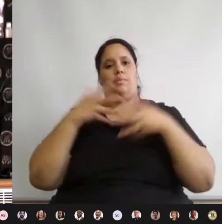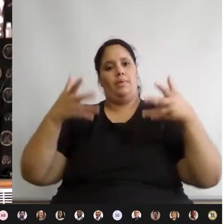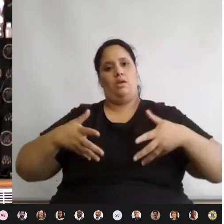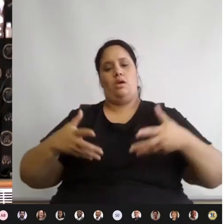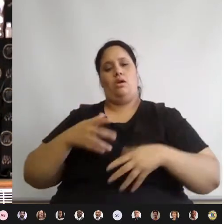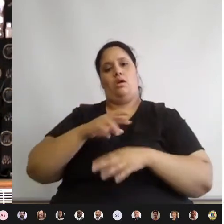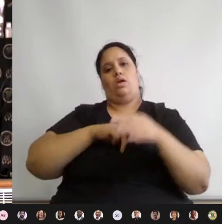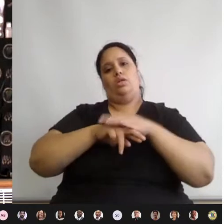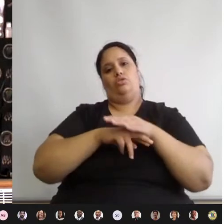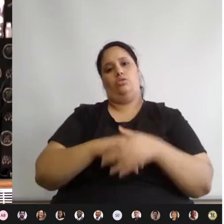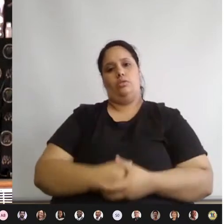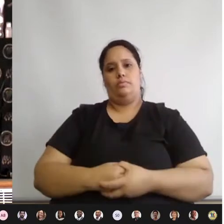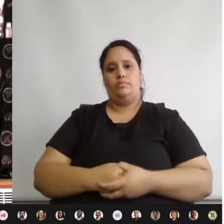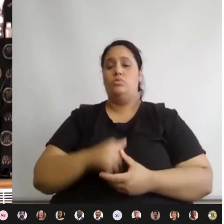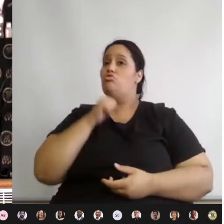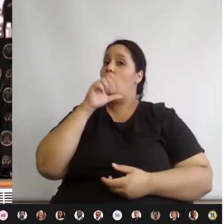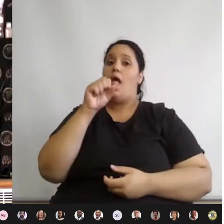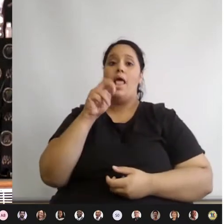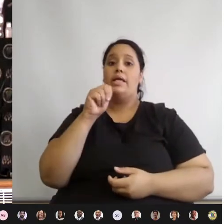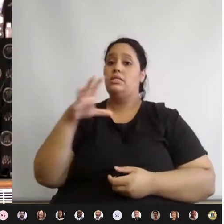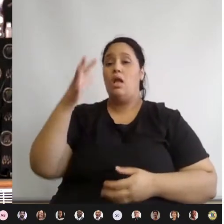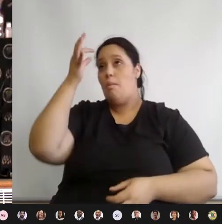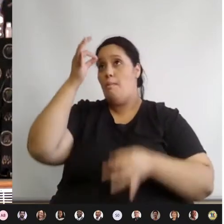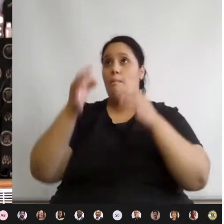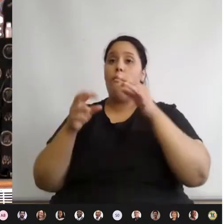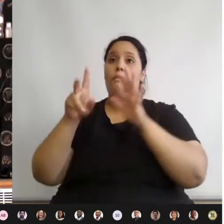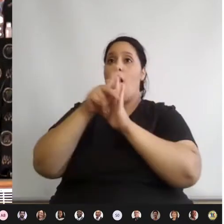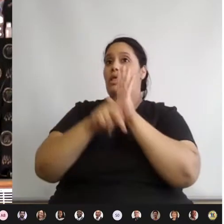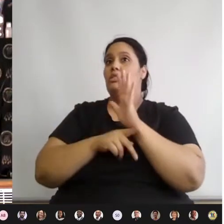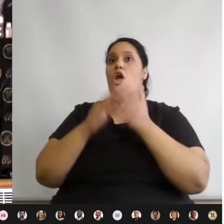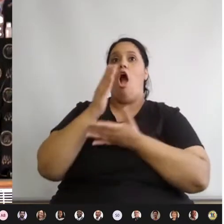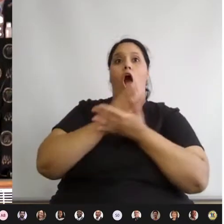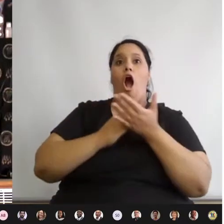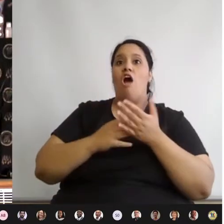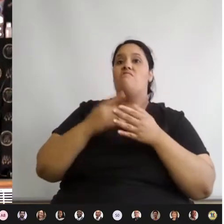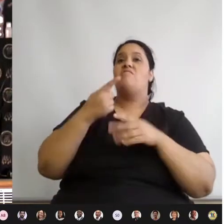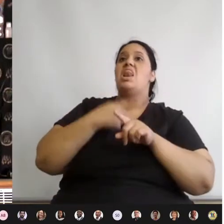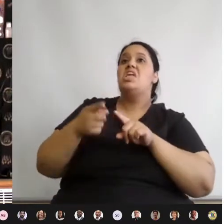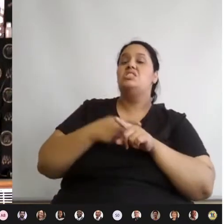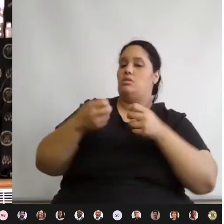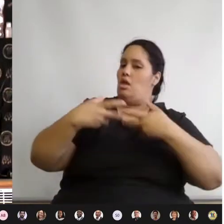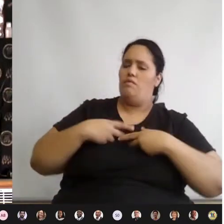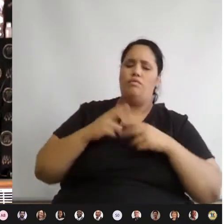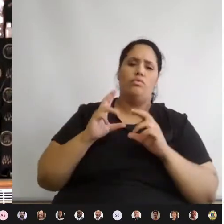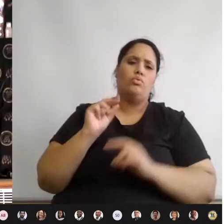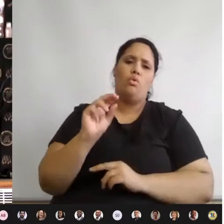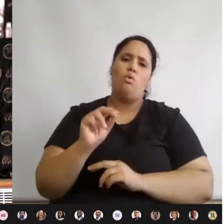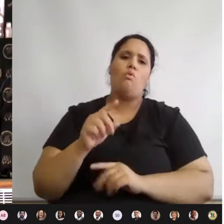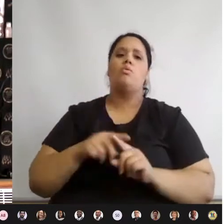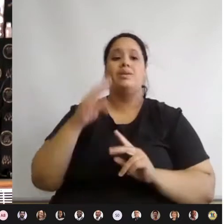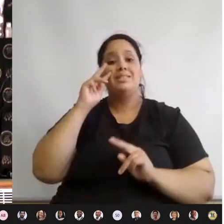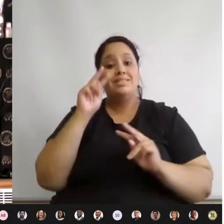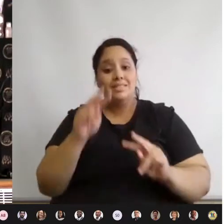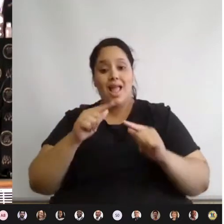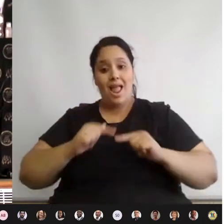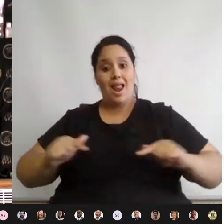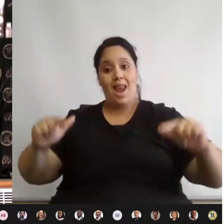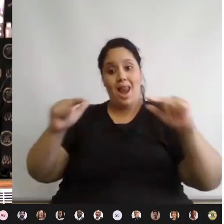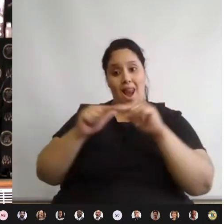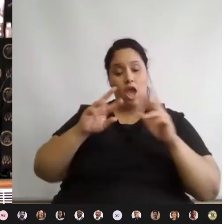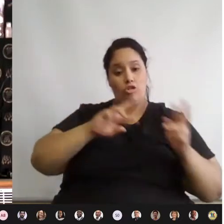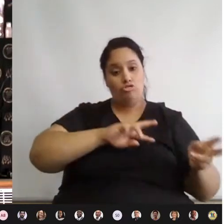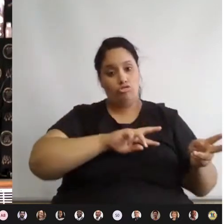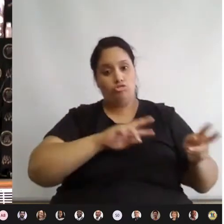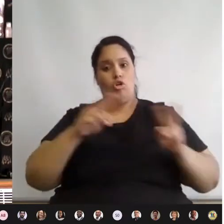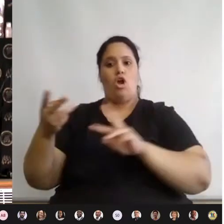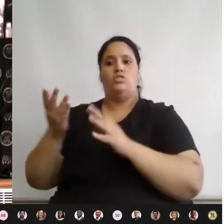region. Not the ANC policy on some half-baked lease. Let's come along and see how we can get that land transferred